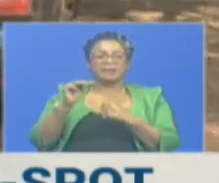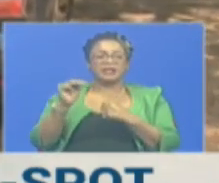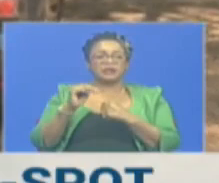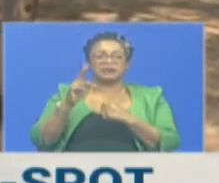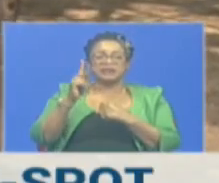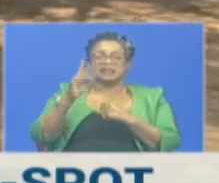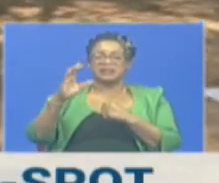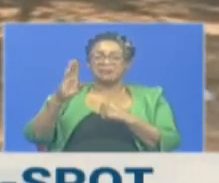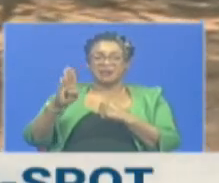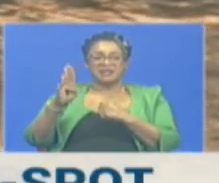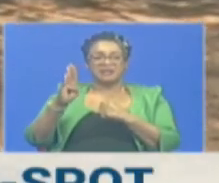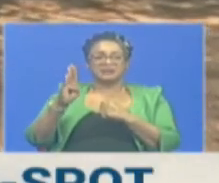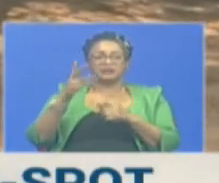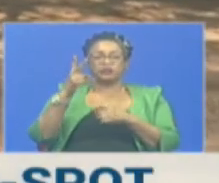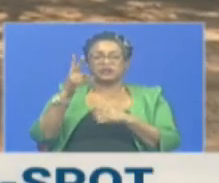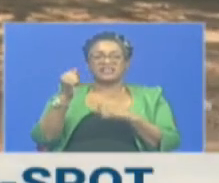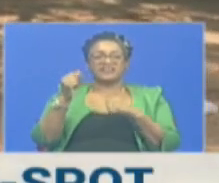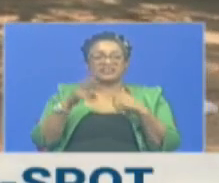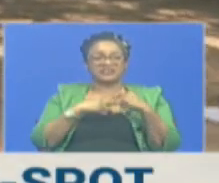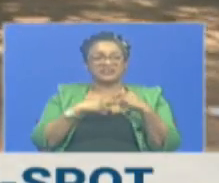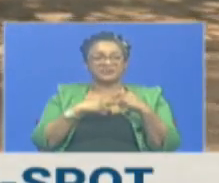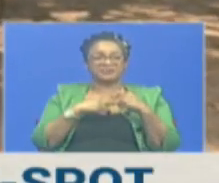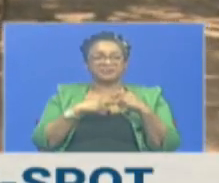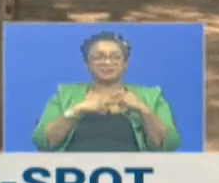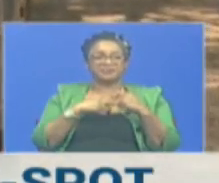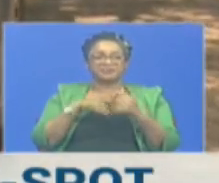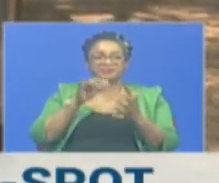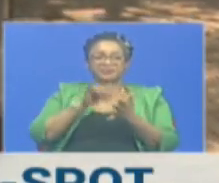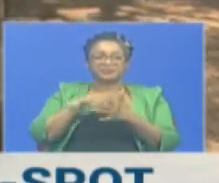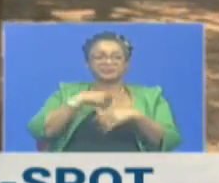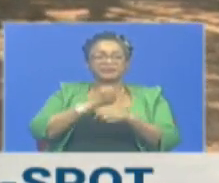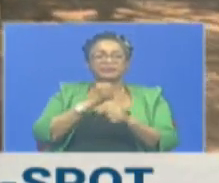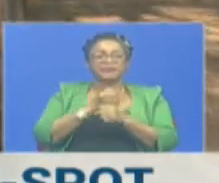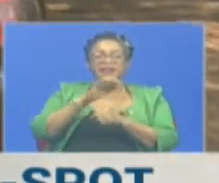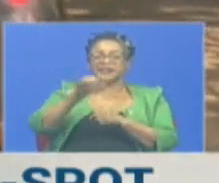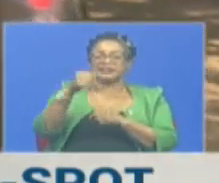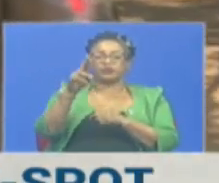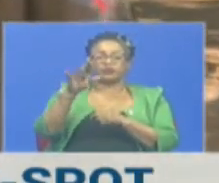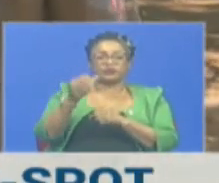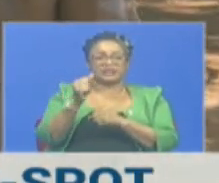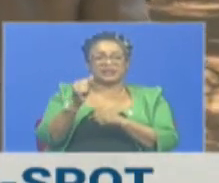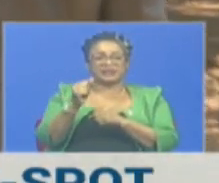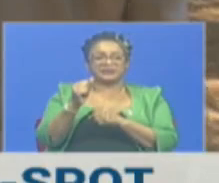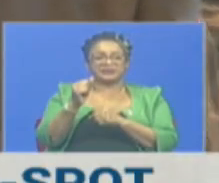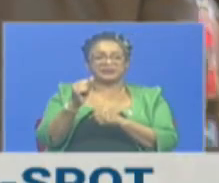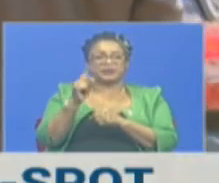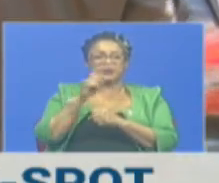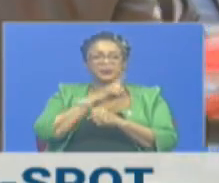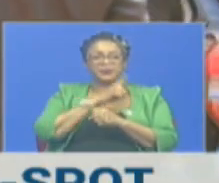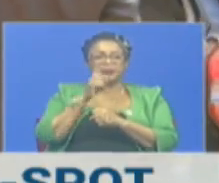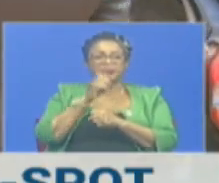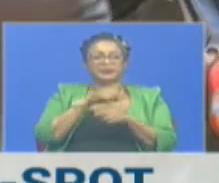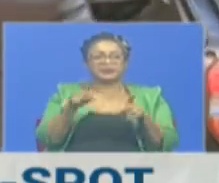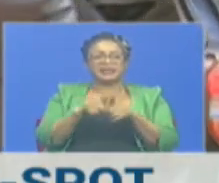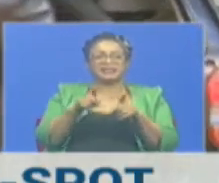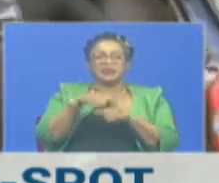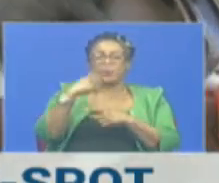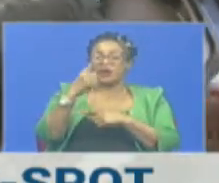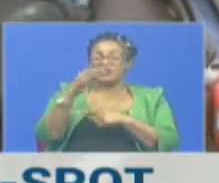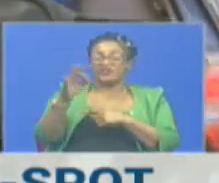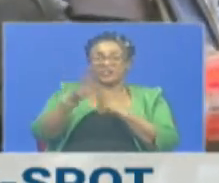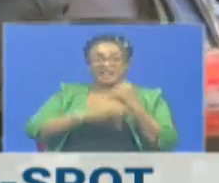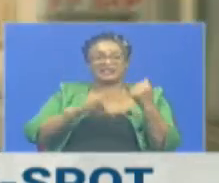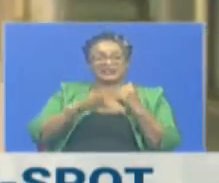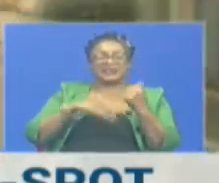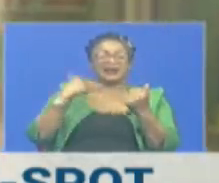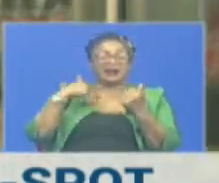Bank heist in 2017 that put Juja in the limelight as one of the country's sophisticated crime